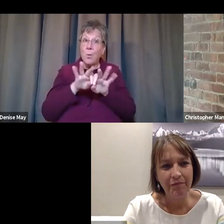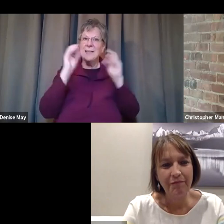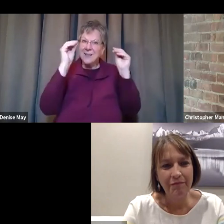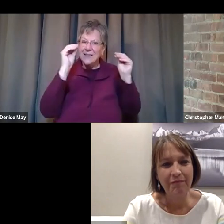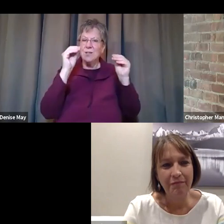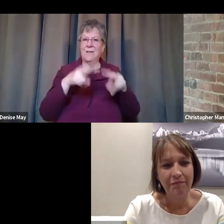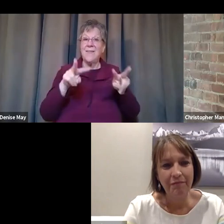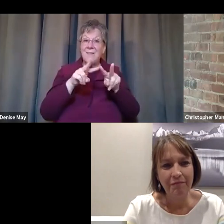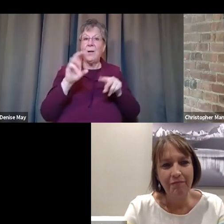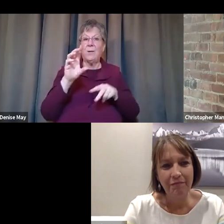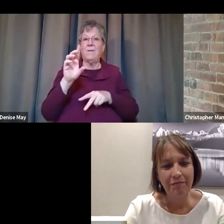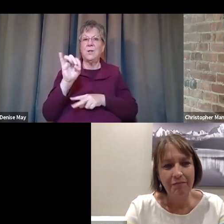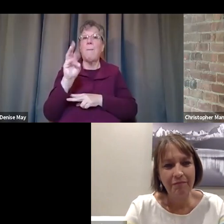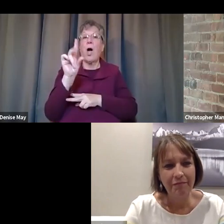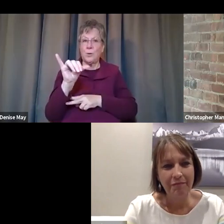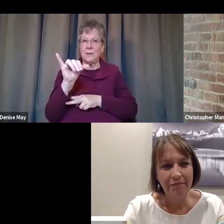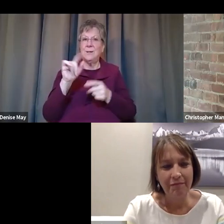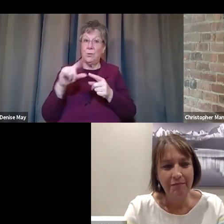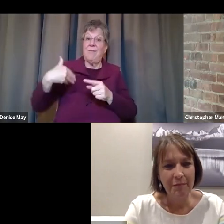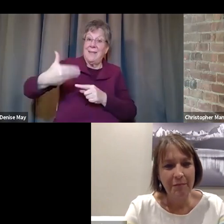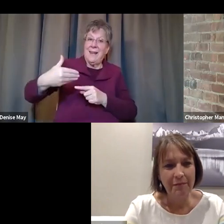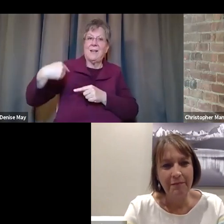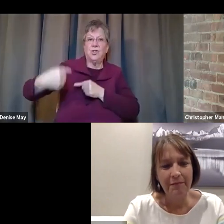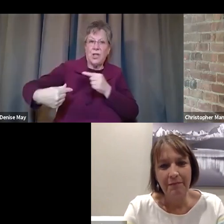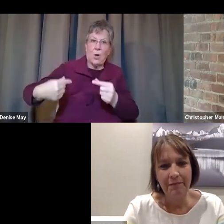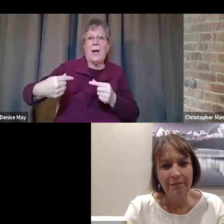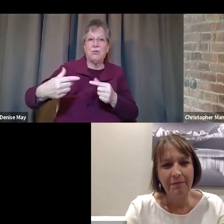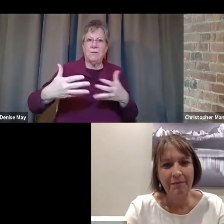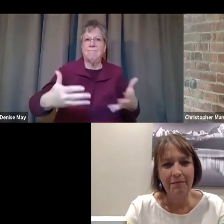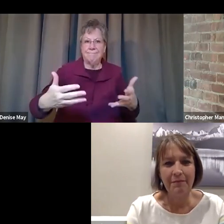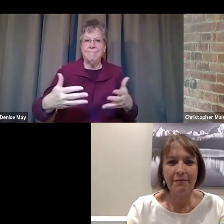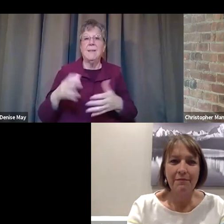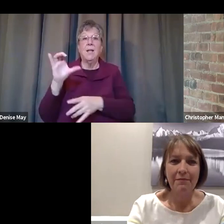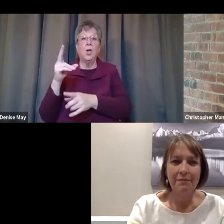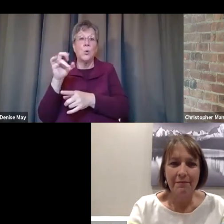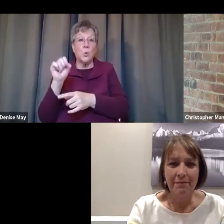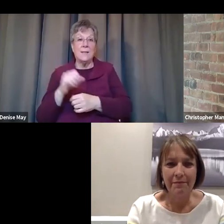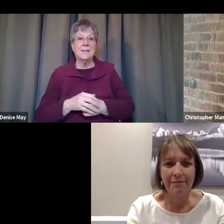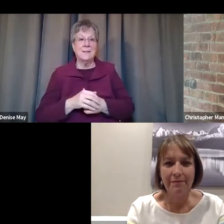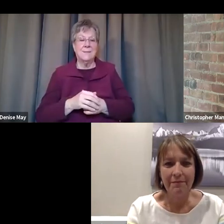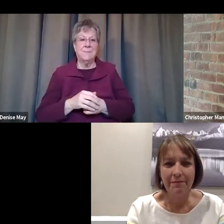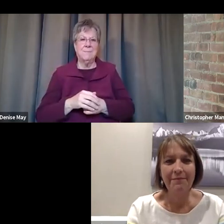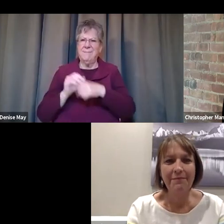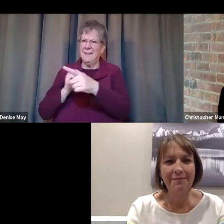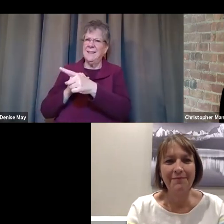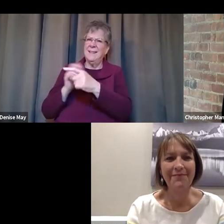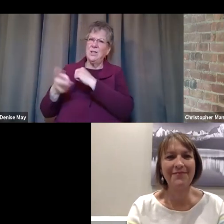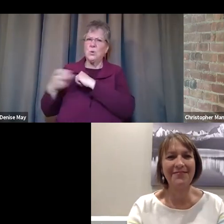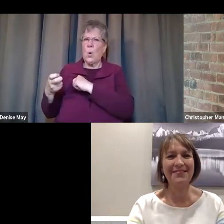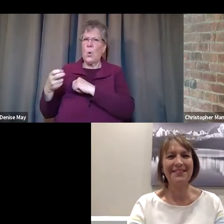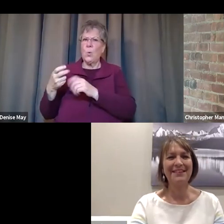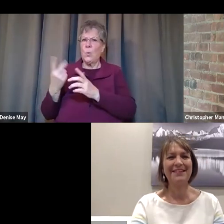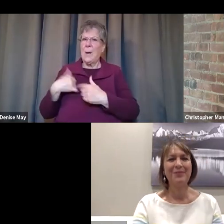value of democracy to the next generation of leaders. Chris? Denise stole my thing, which is I was going to say